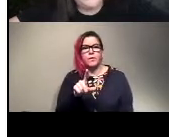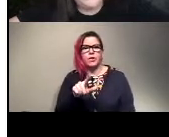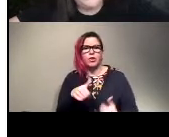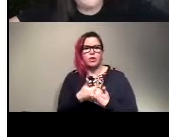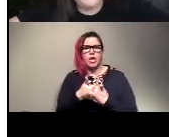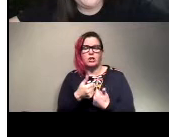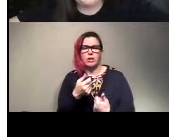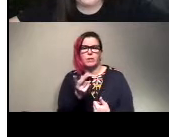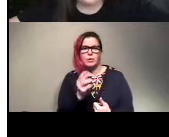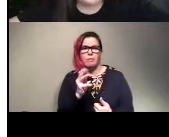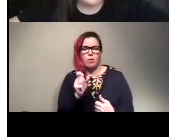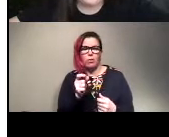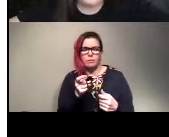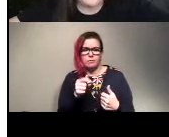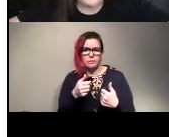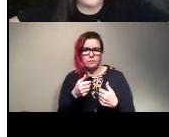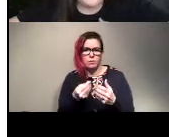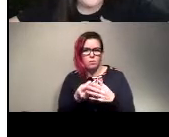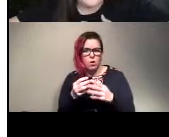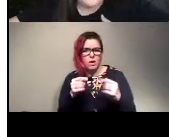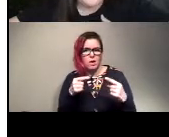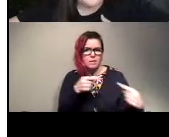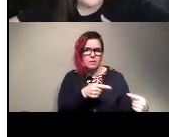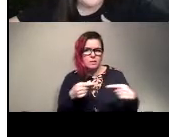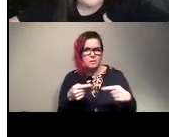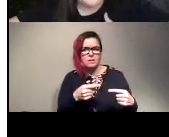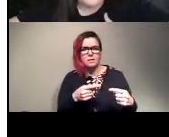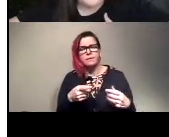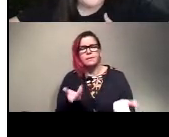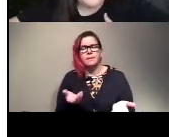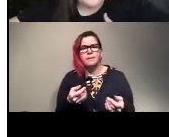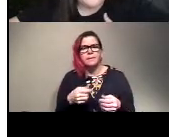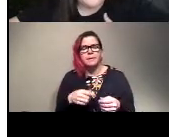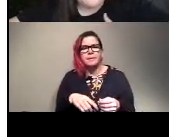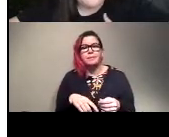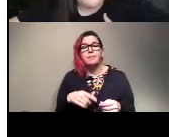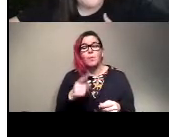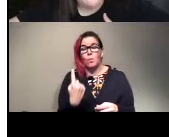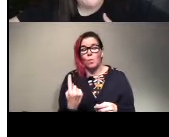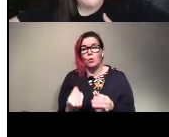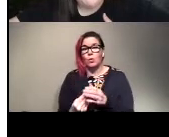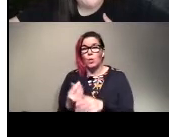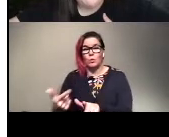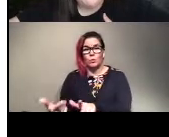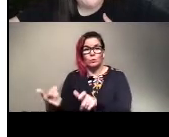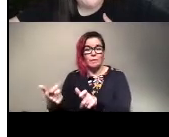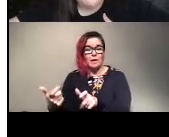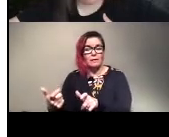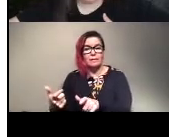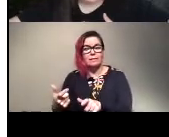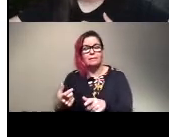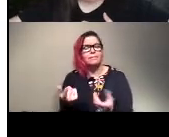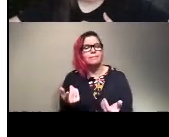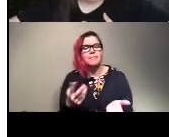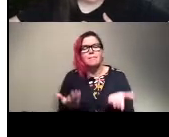microbes technically to grow, against each other, if one of them grows too fast, you might not be able to